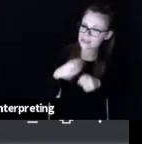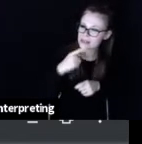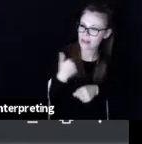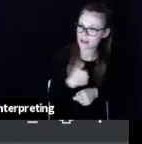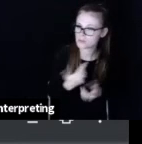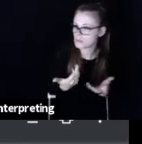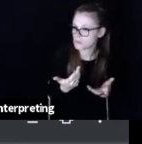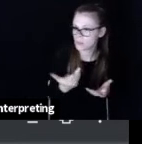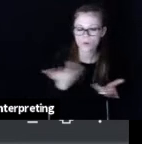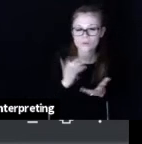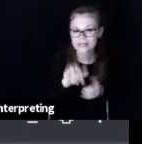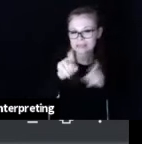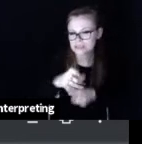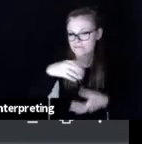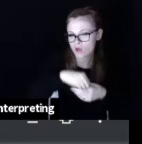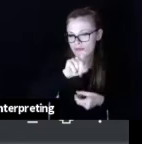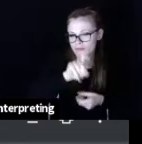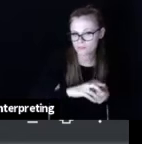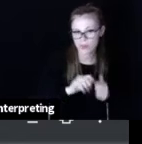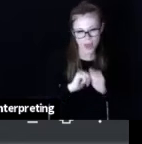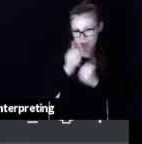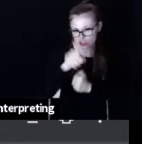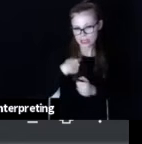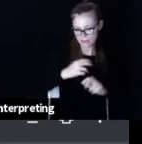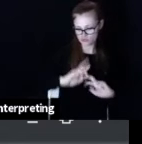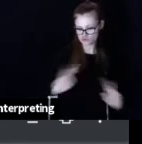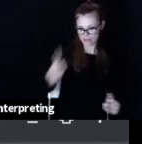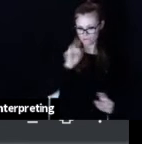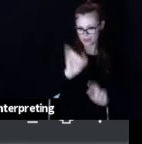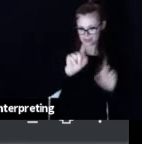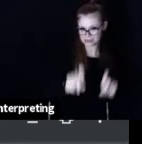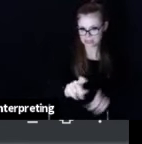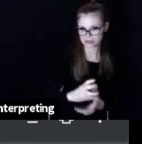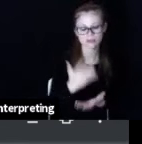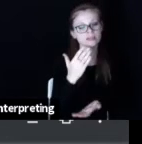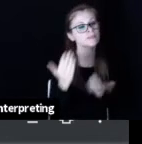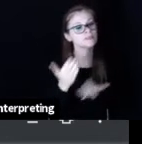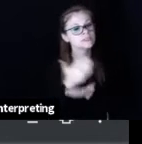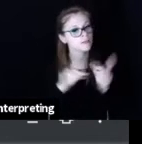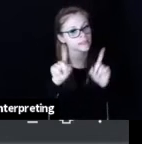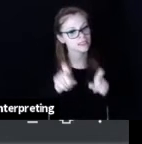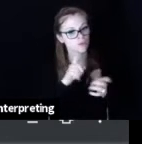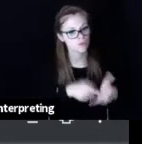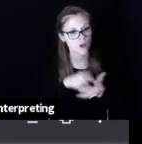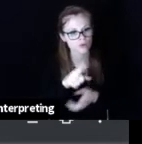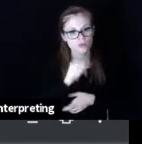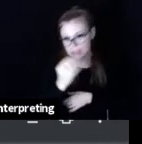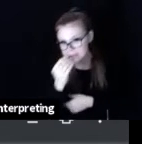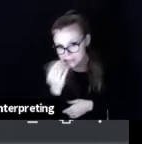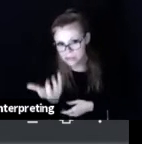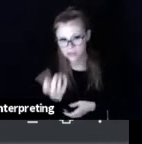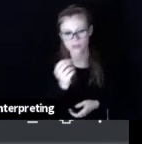the test involve? How should I get ready for the test, right? Some tests might require you to fast, or if you're doing